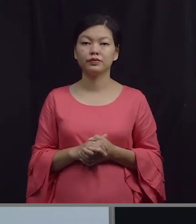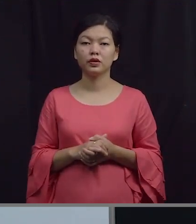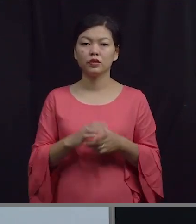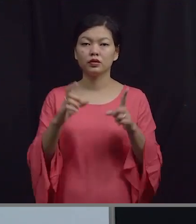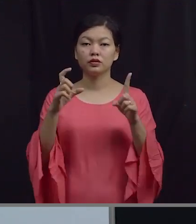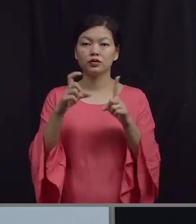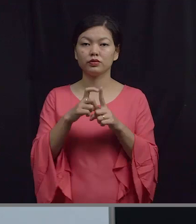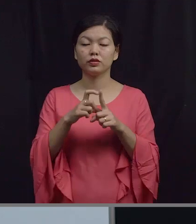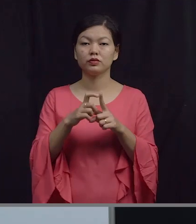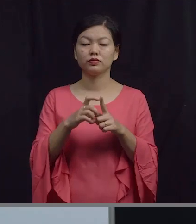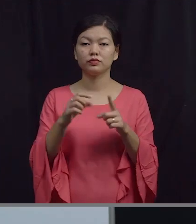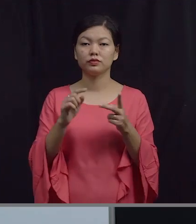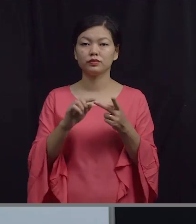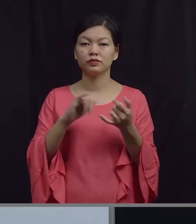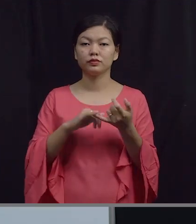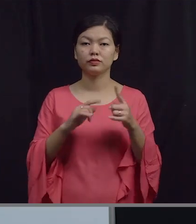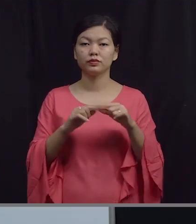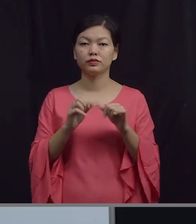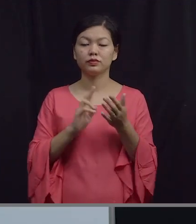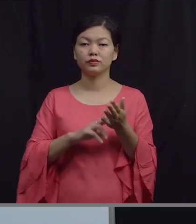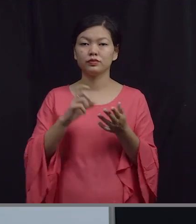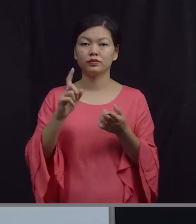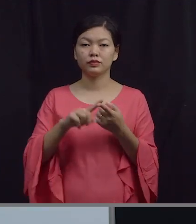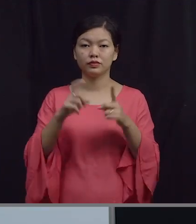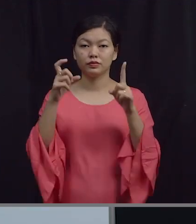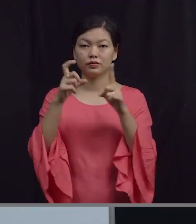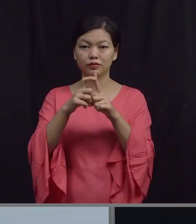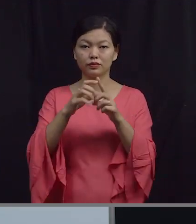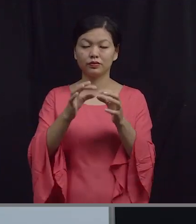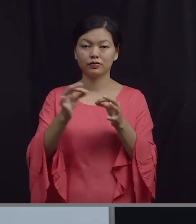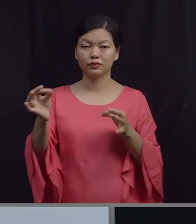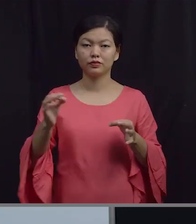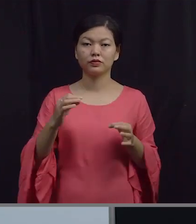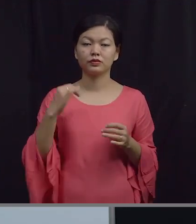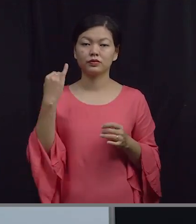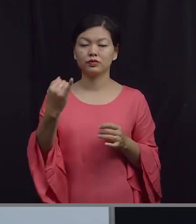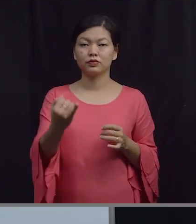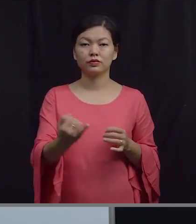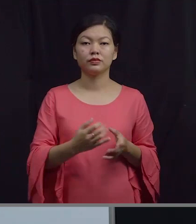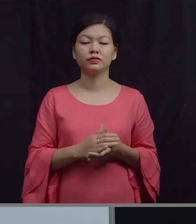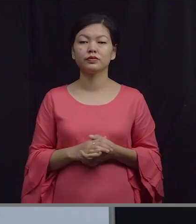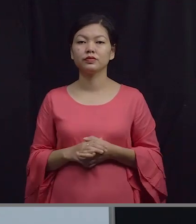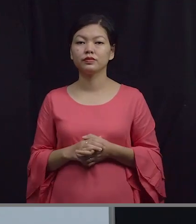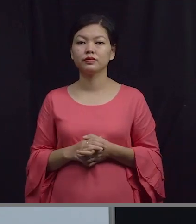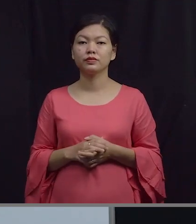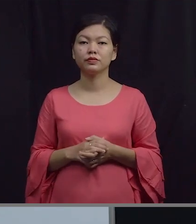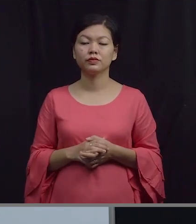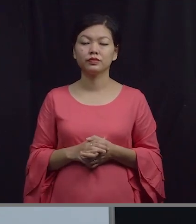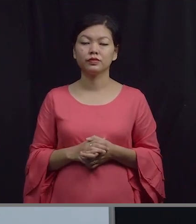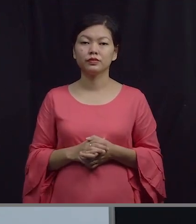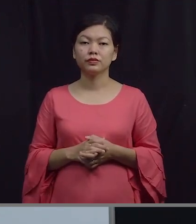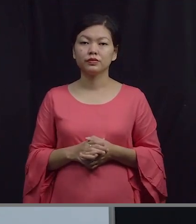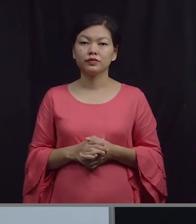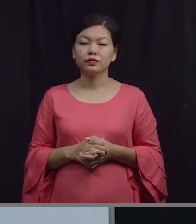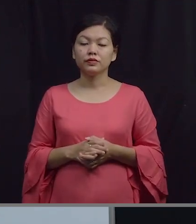distance, okay, you listen the question, at what distance from the mirror should a screen be placed in order to obtain a sharp image? Okay, they